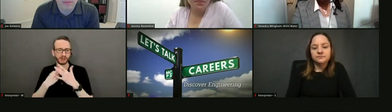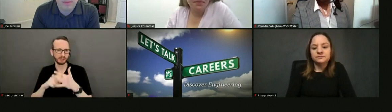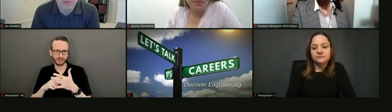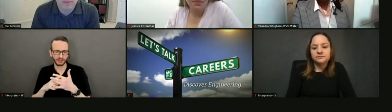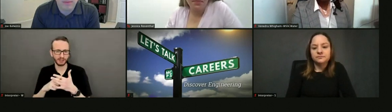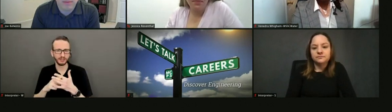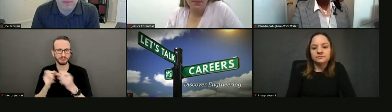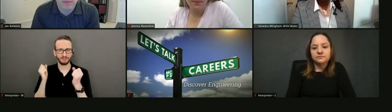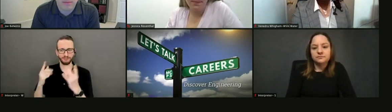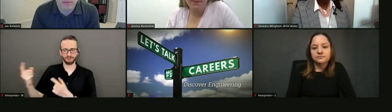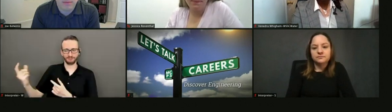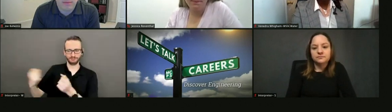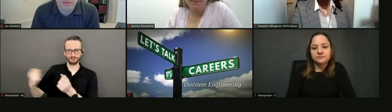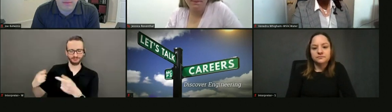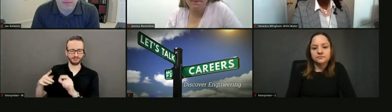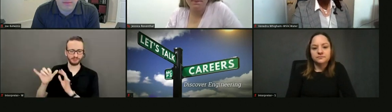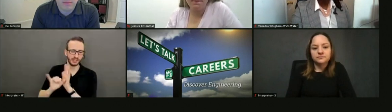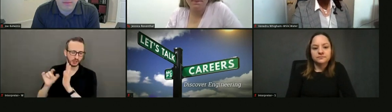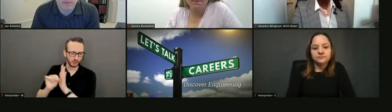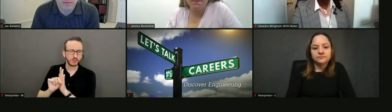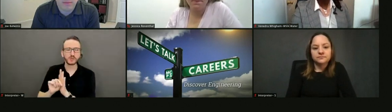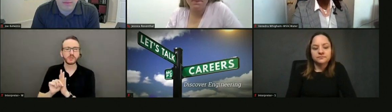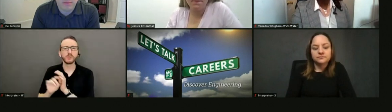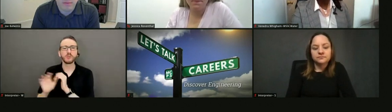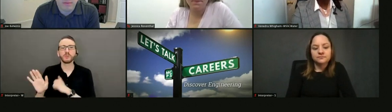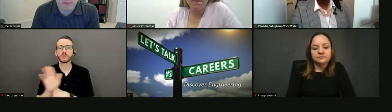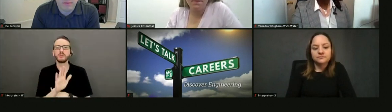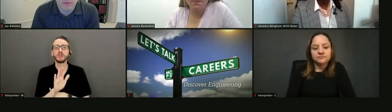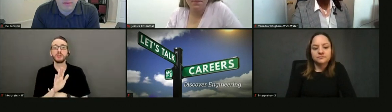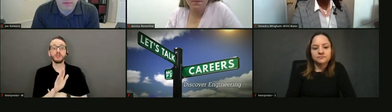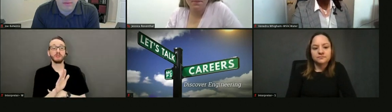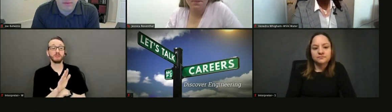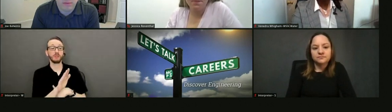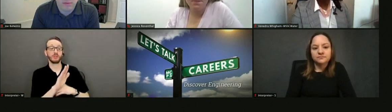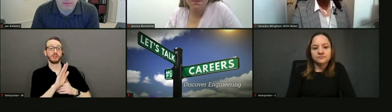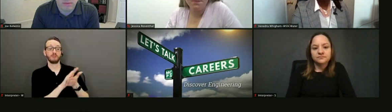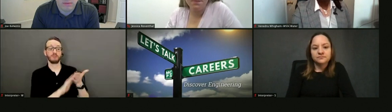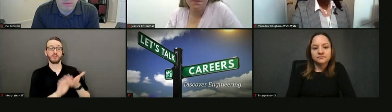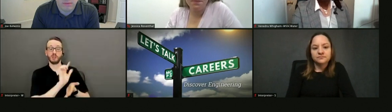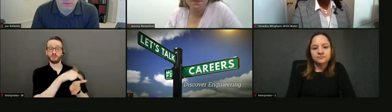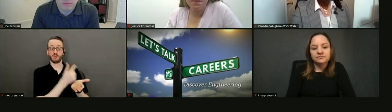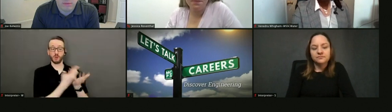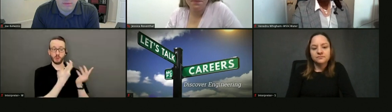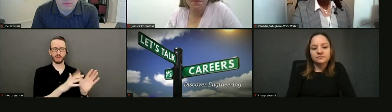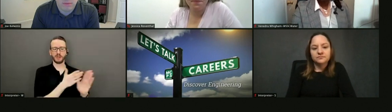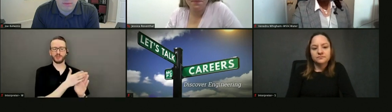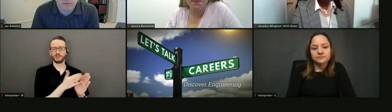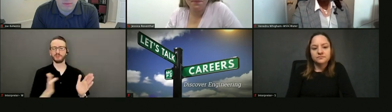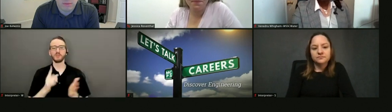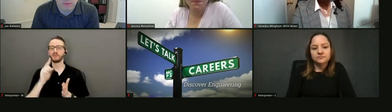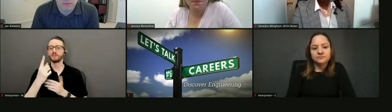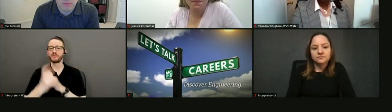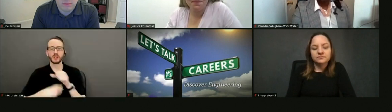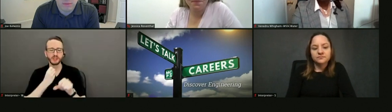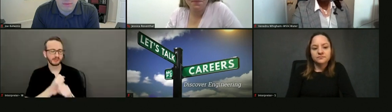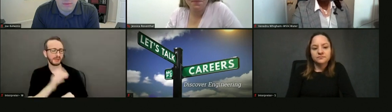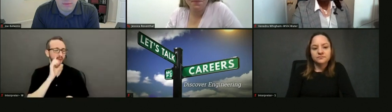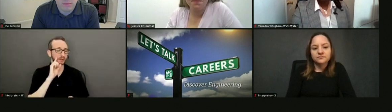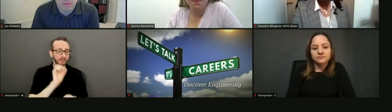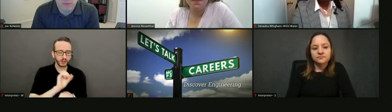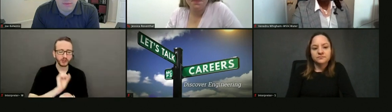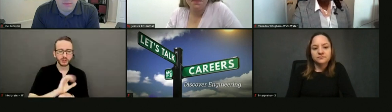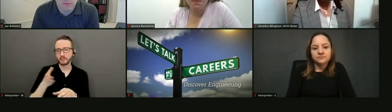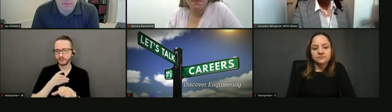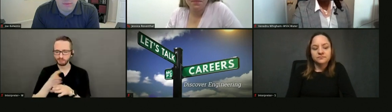are actually asking from YouTube, what was your first year after graduating college like, and when you guys were finding a job in your career?